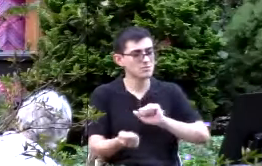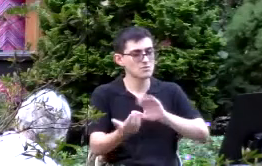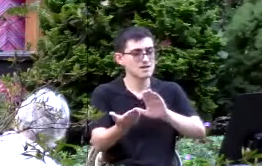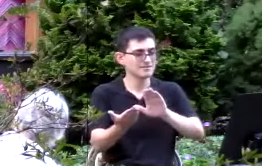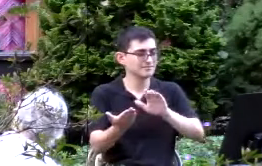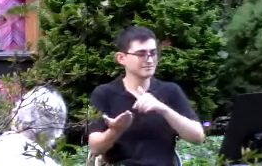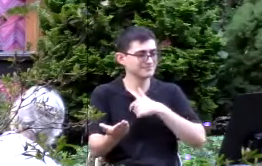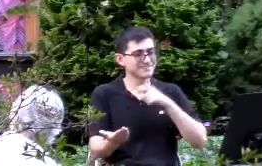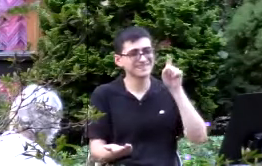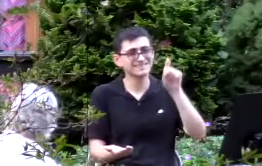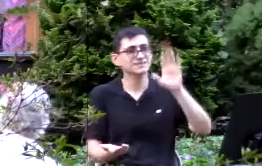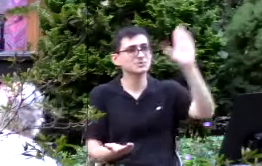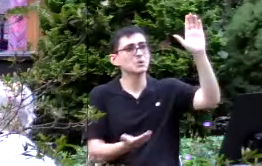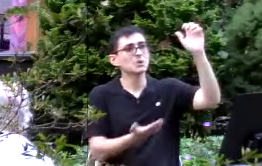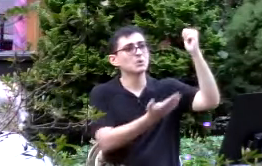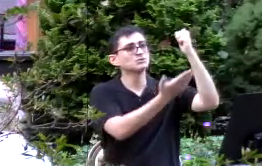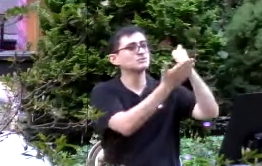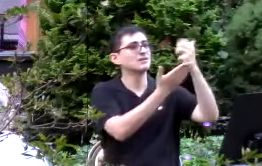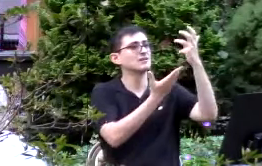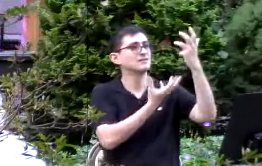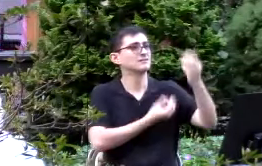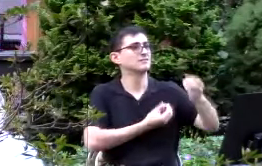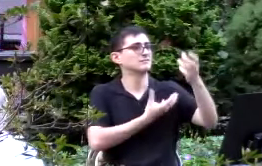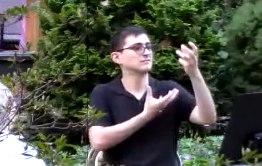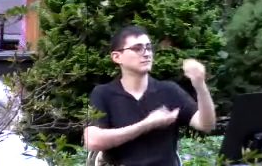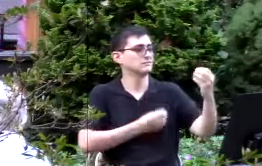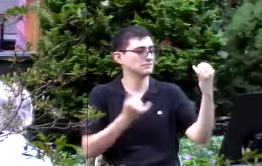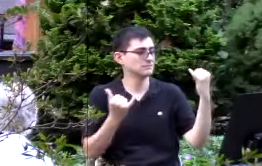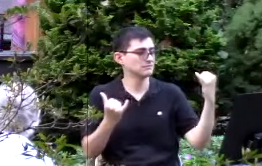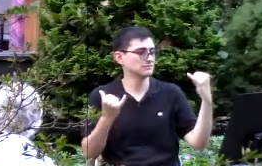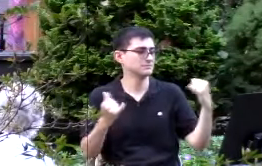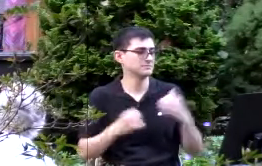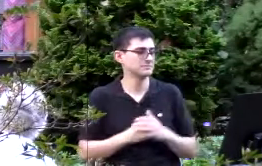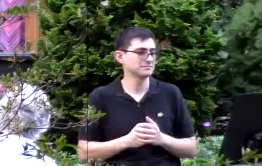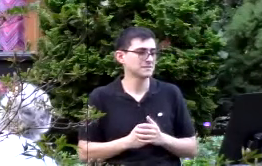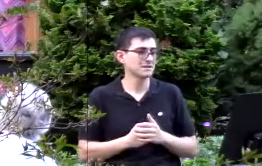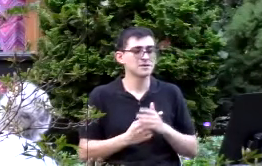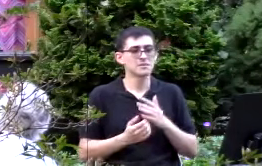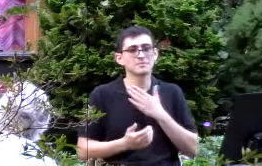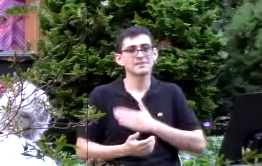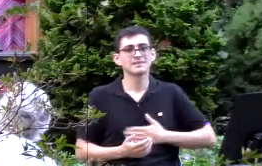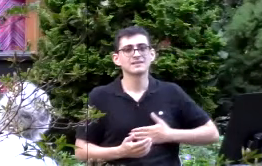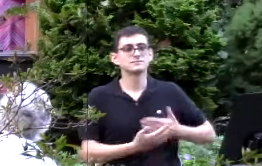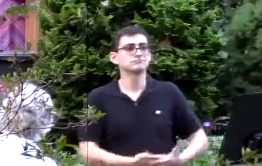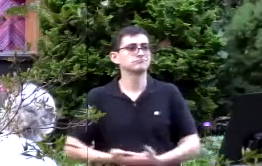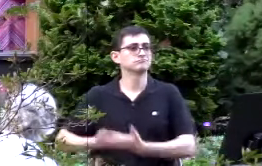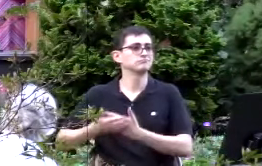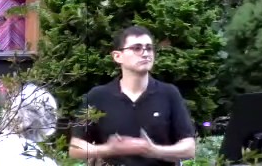your shelter now. Rock me in your arms and guide